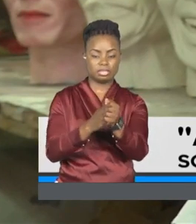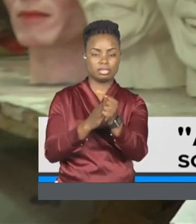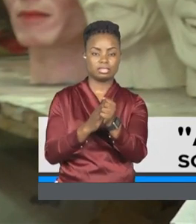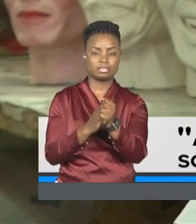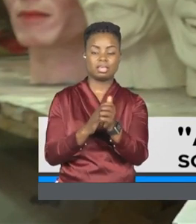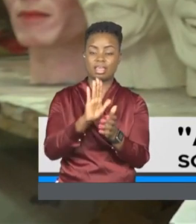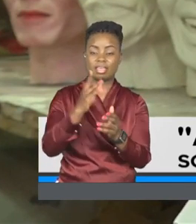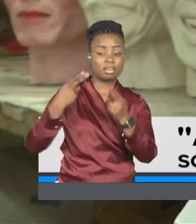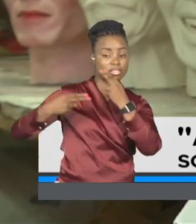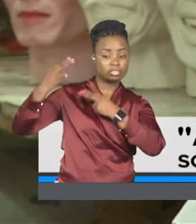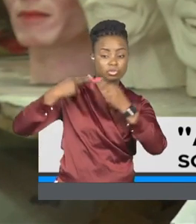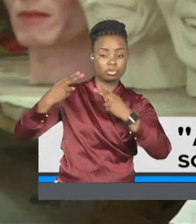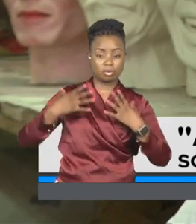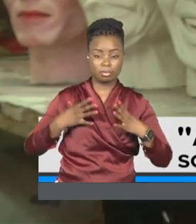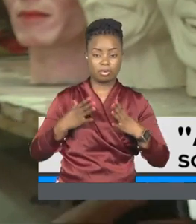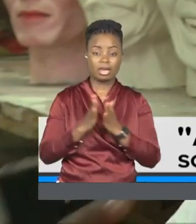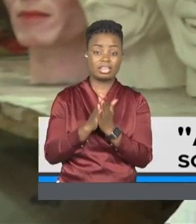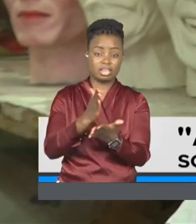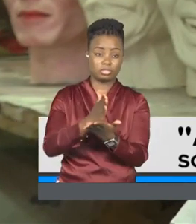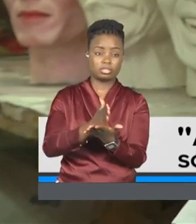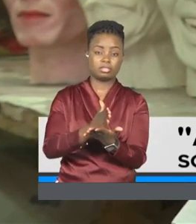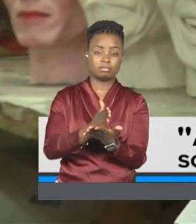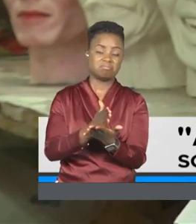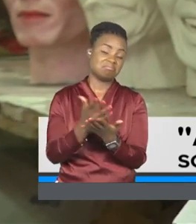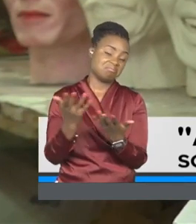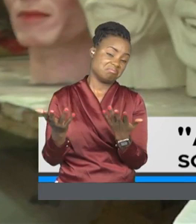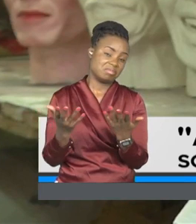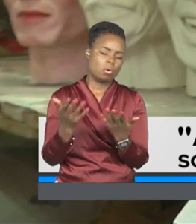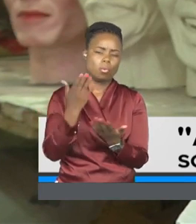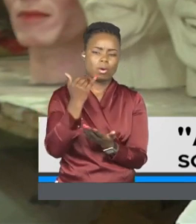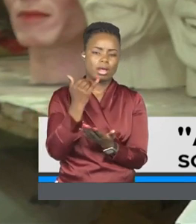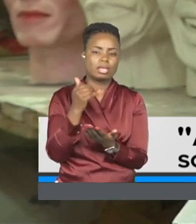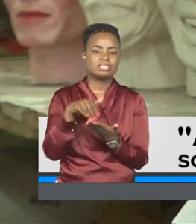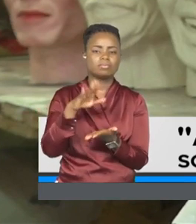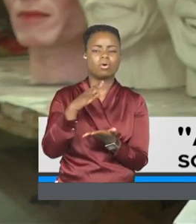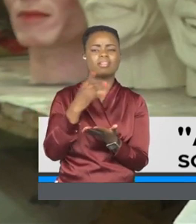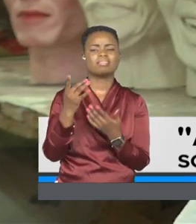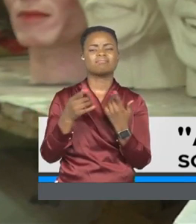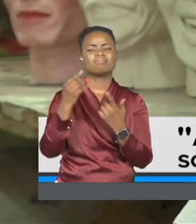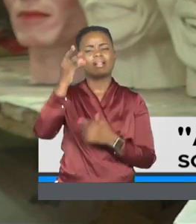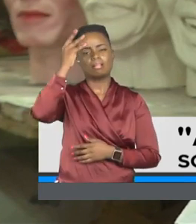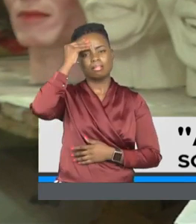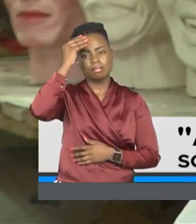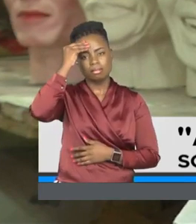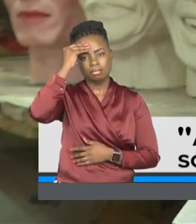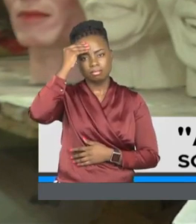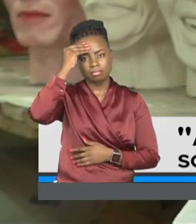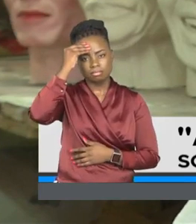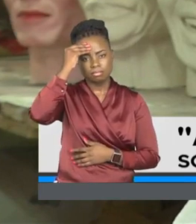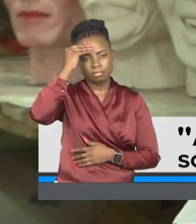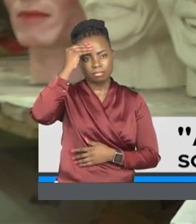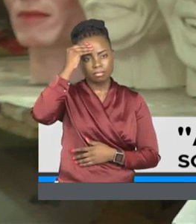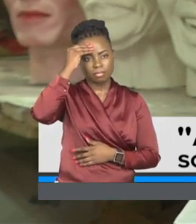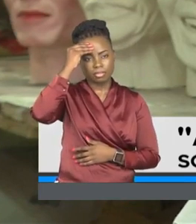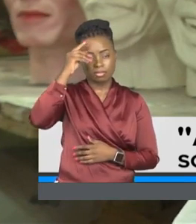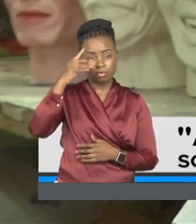their historical figures, and actually, you know, because it's more like a learning a curve as well